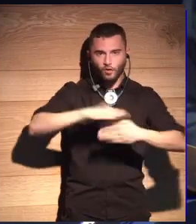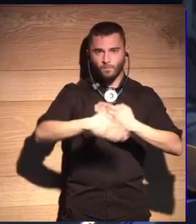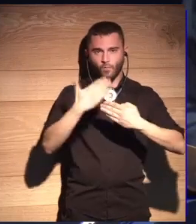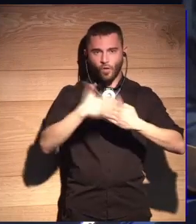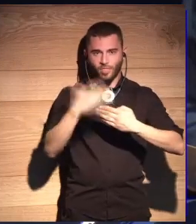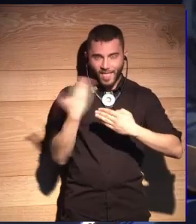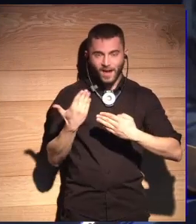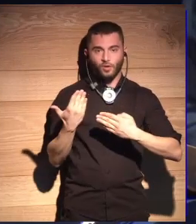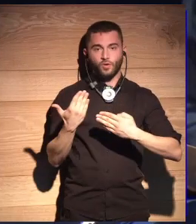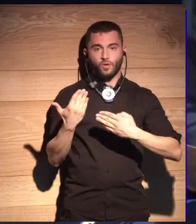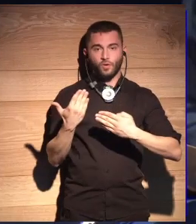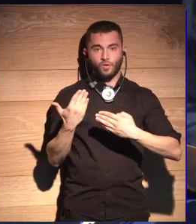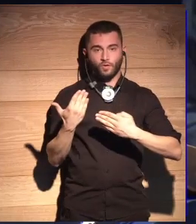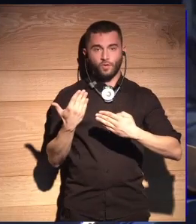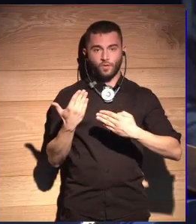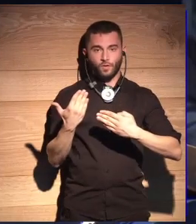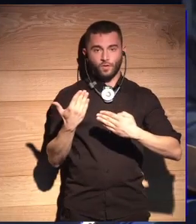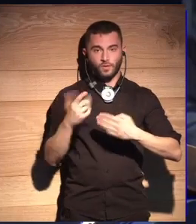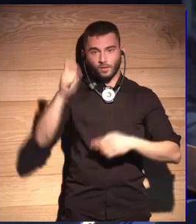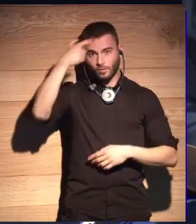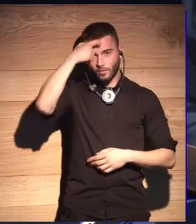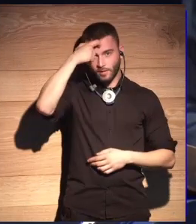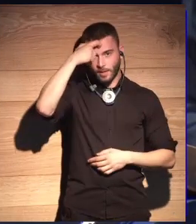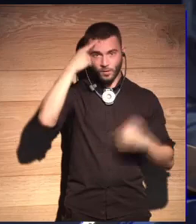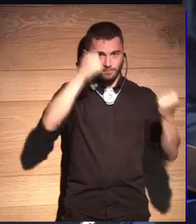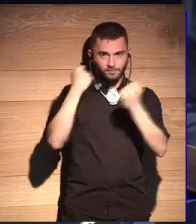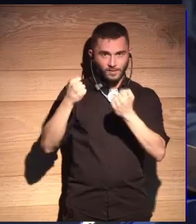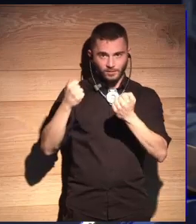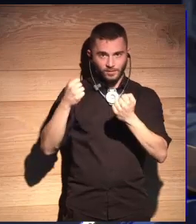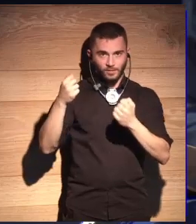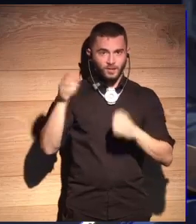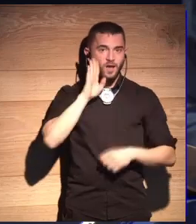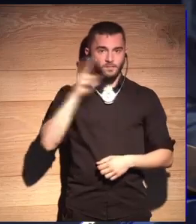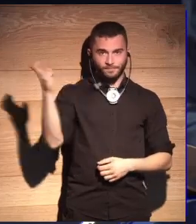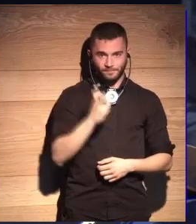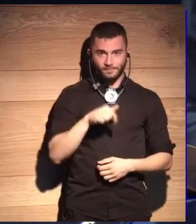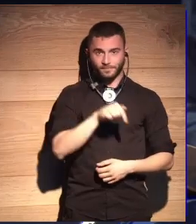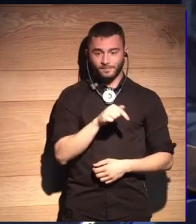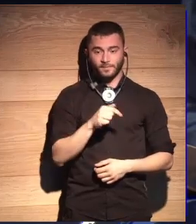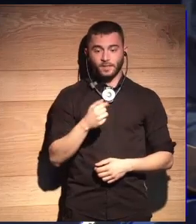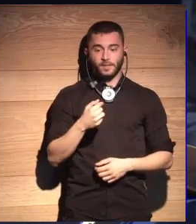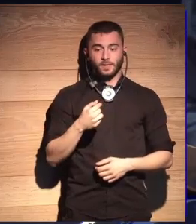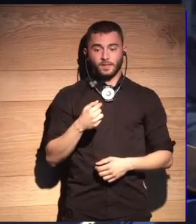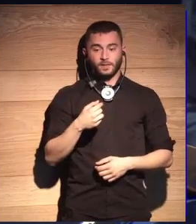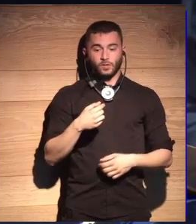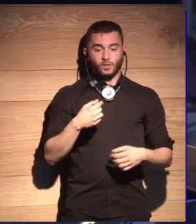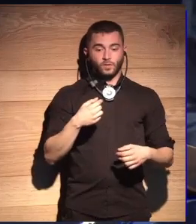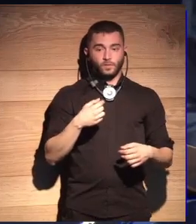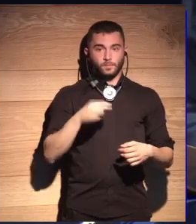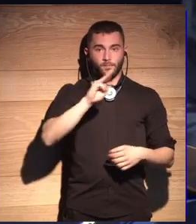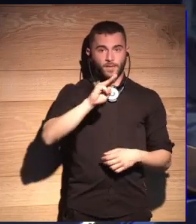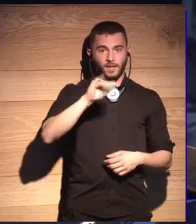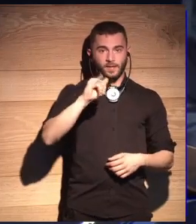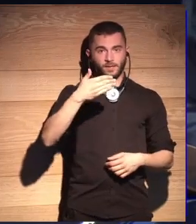of some vague idea of progress, that things are going to get better, that the reason we measure gross domestic product in the economy is to see how